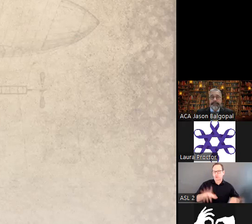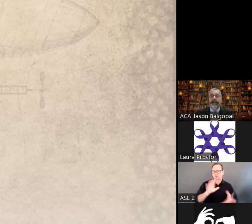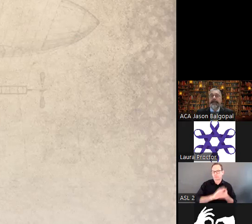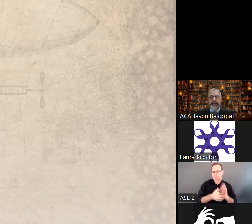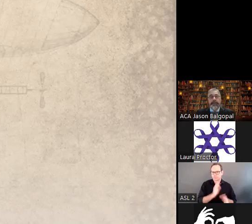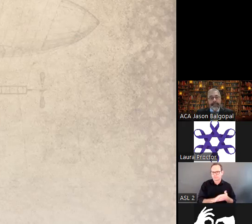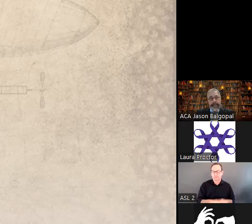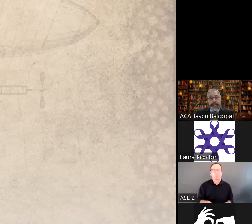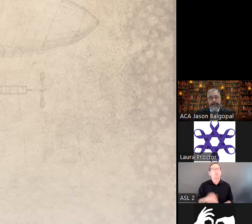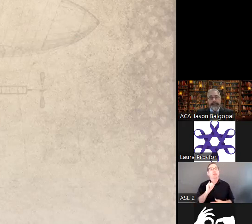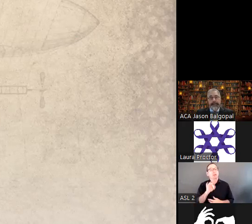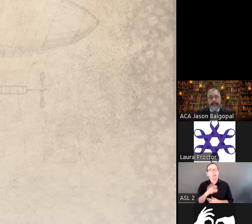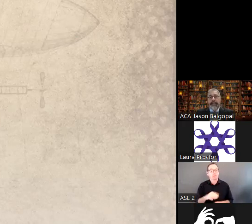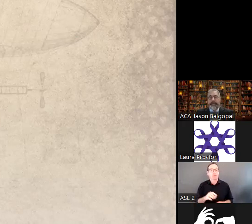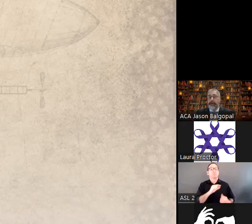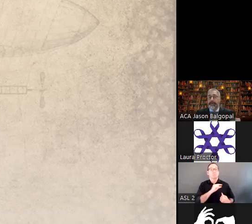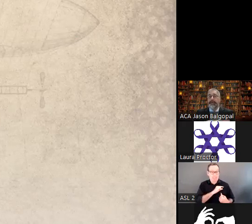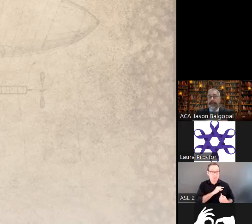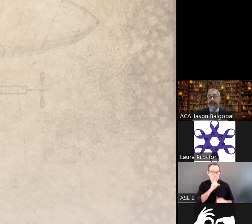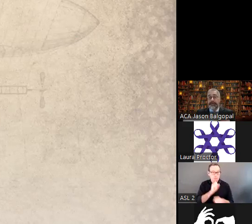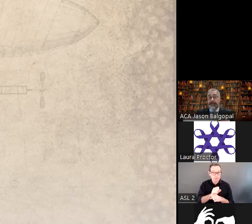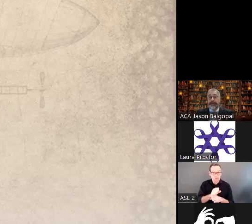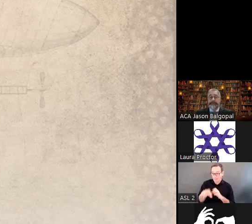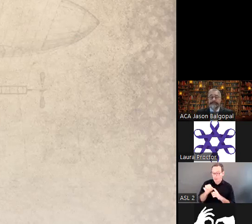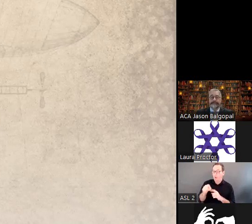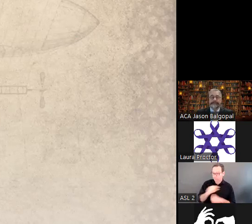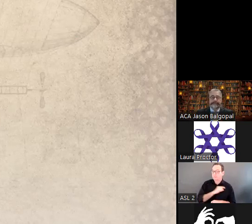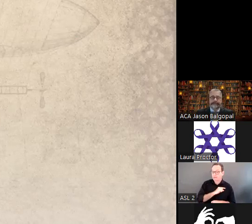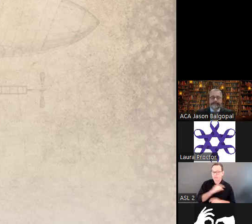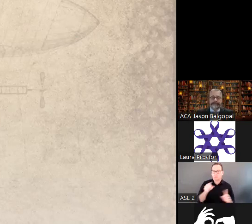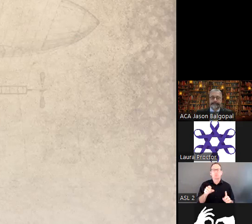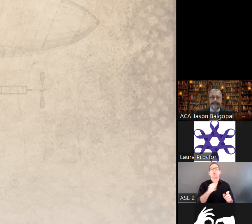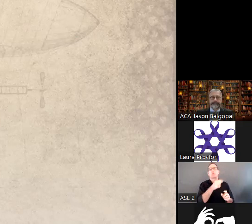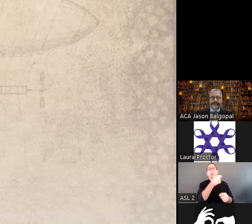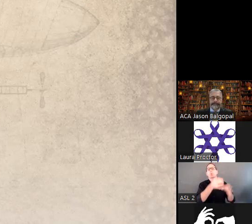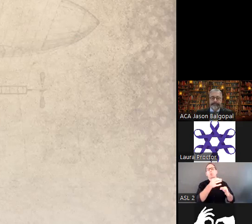guilty, then the courts can impose a probation order on them.